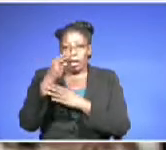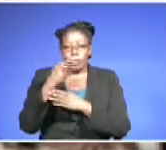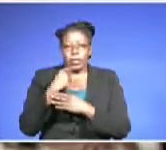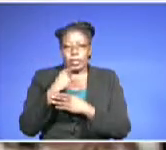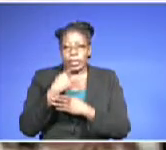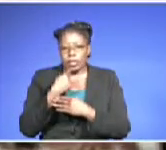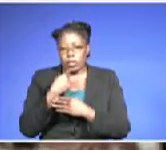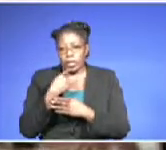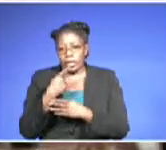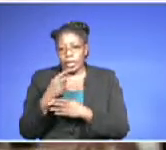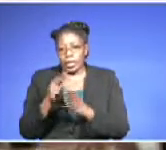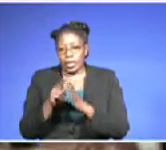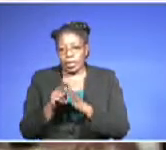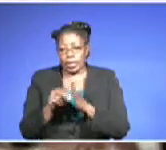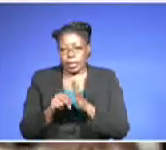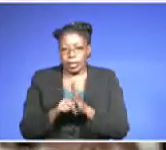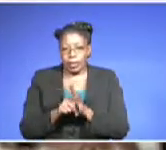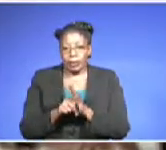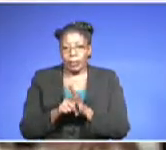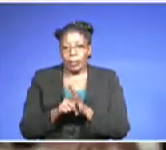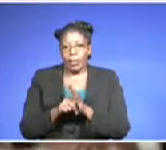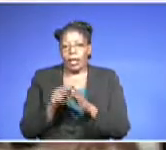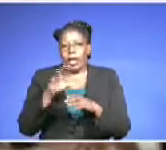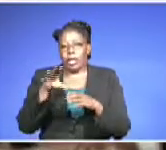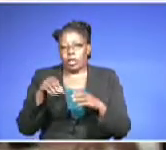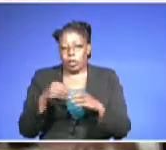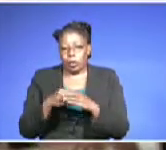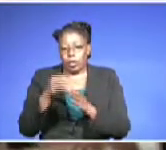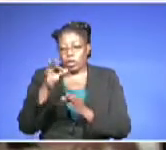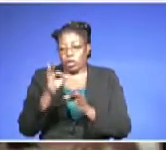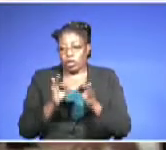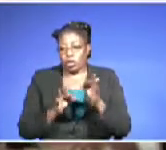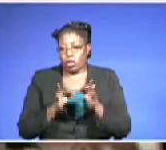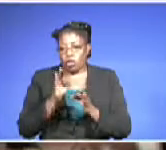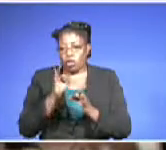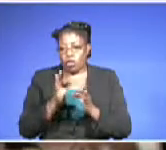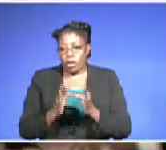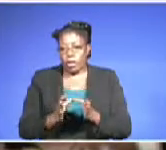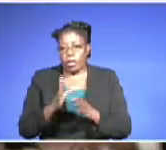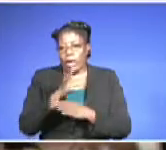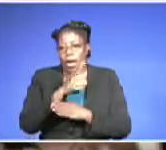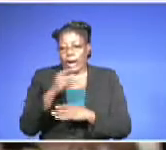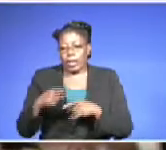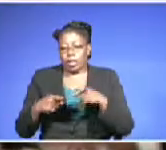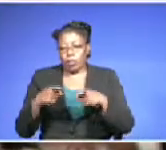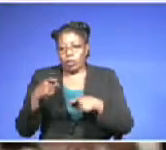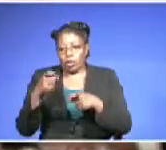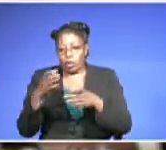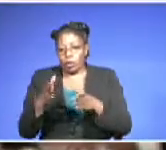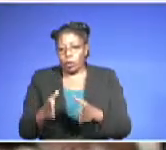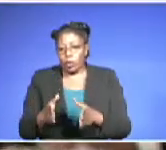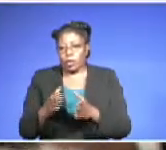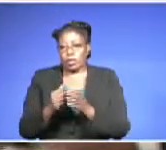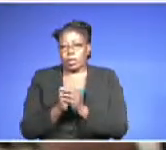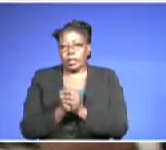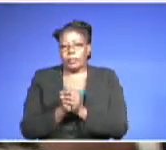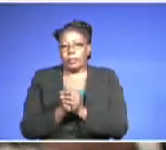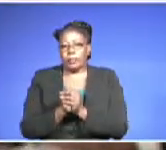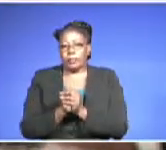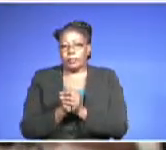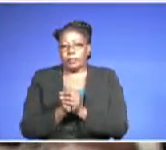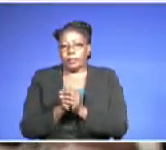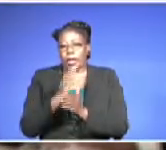seriousness, inclusive of members of the judiciary and our prosecutors, inclusive